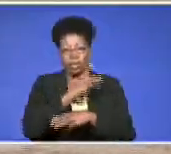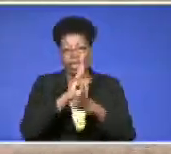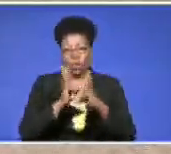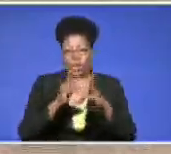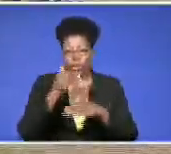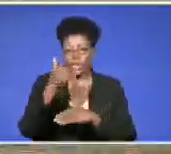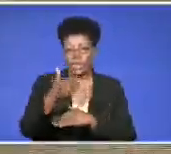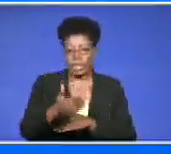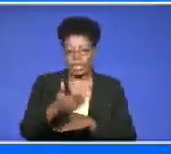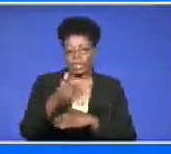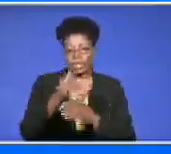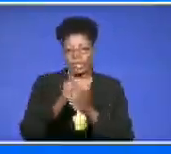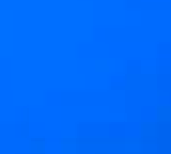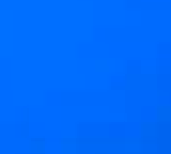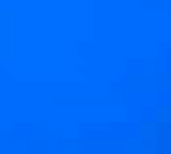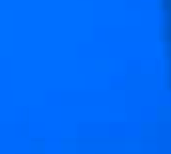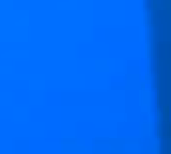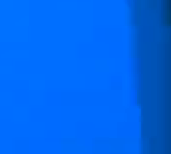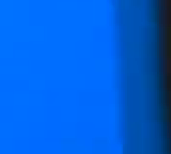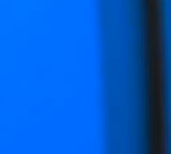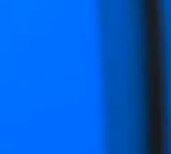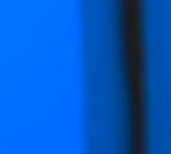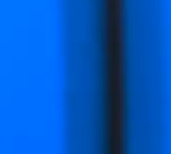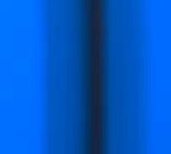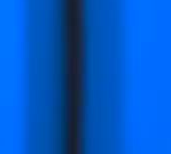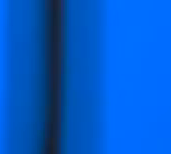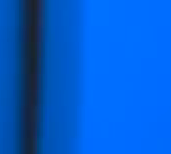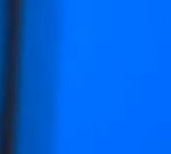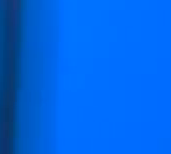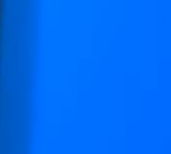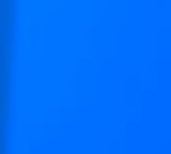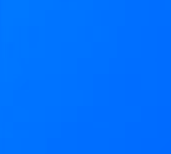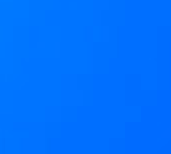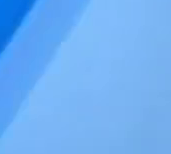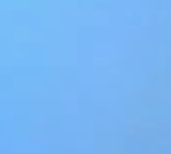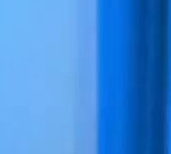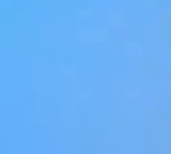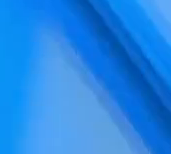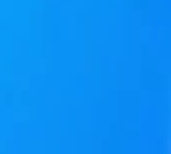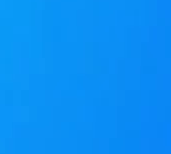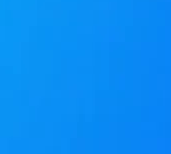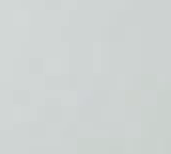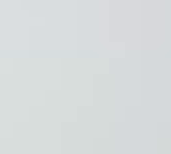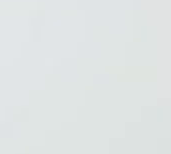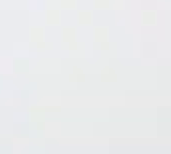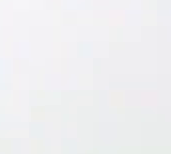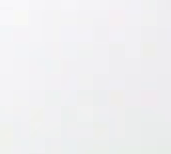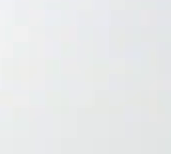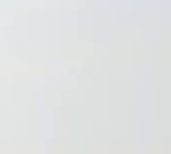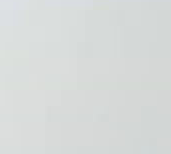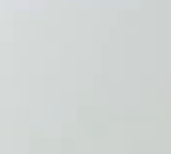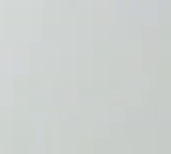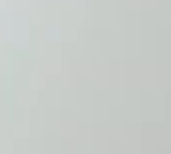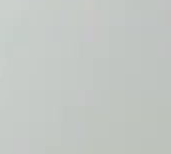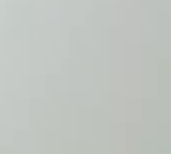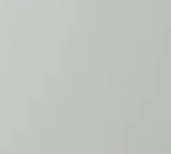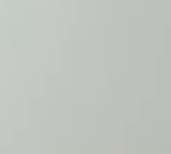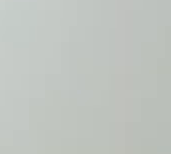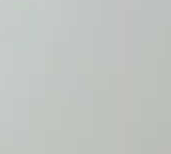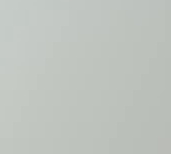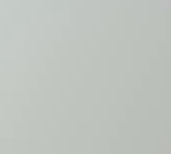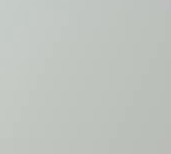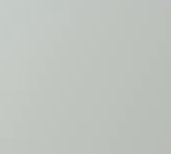weather when we return. ZNS Total Sports is brought to you by 4th Terrace Diagnostic Center.